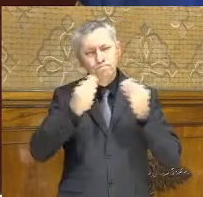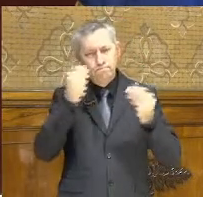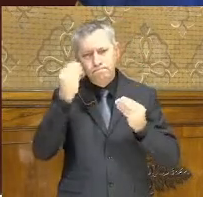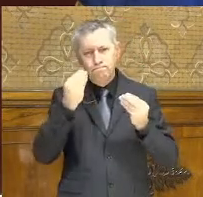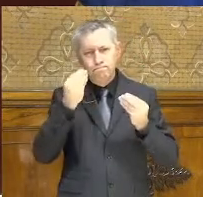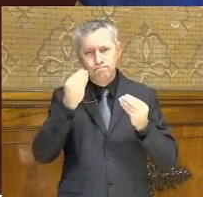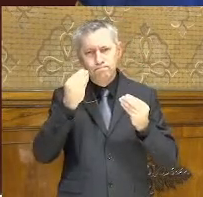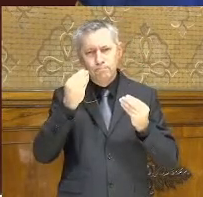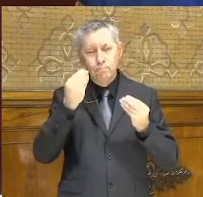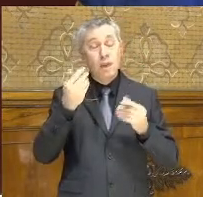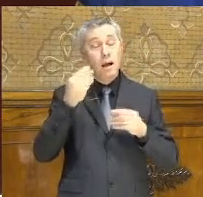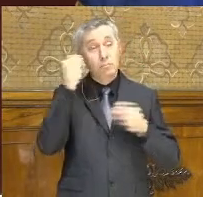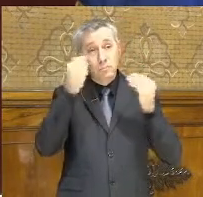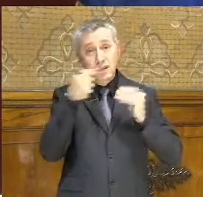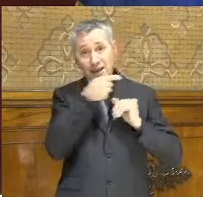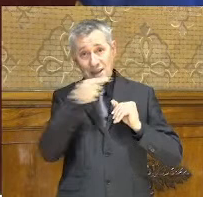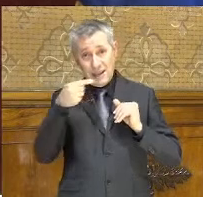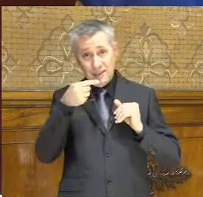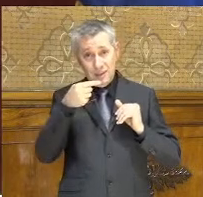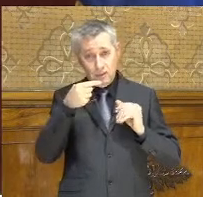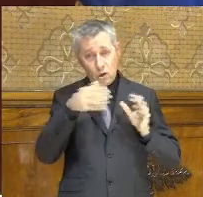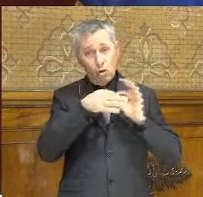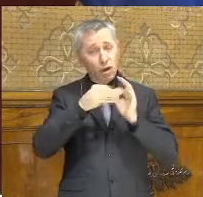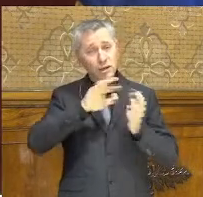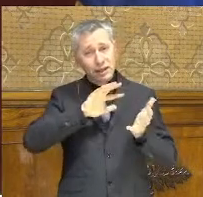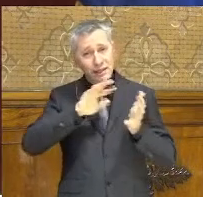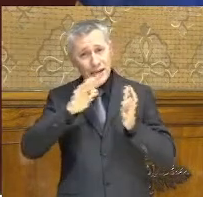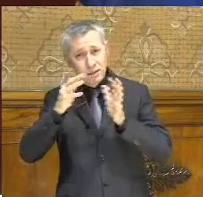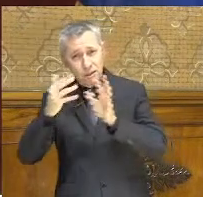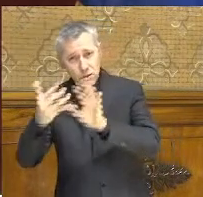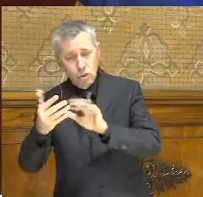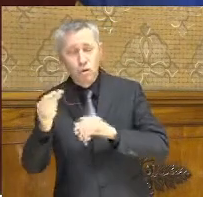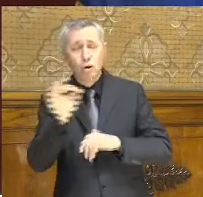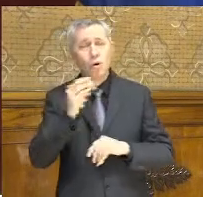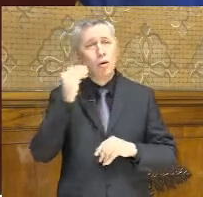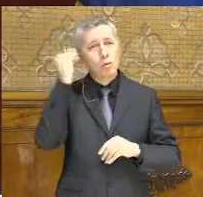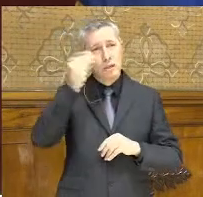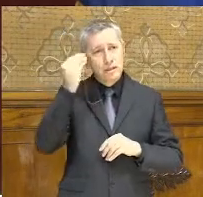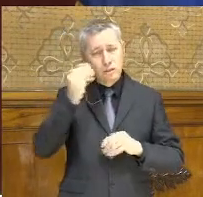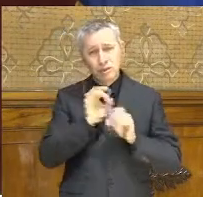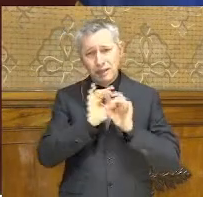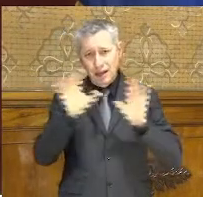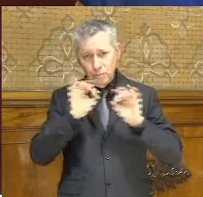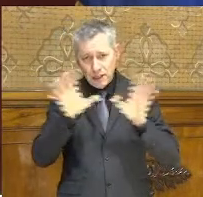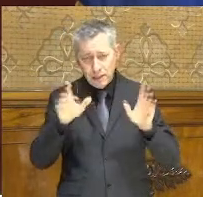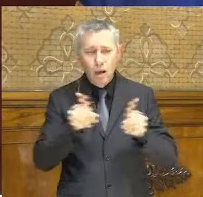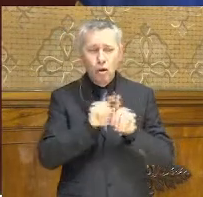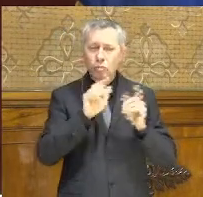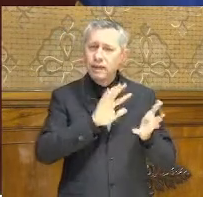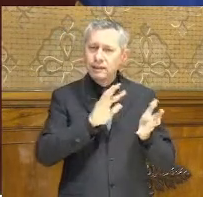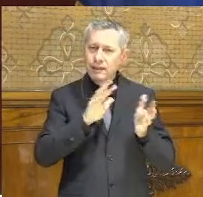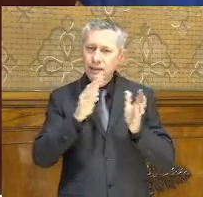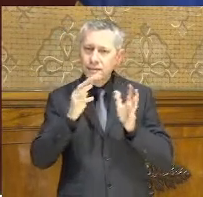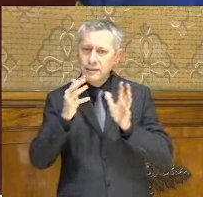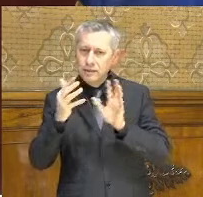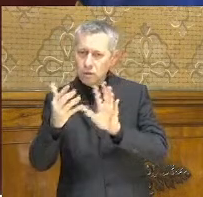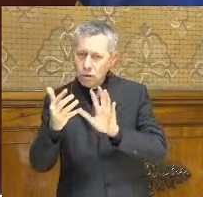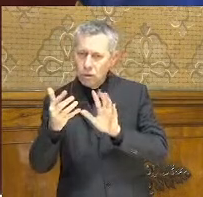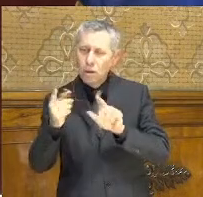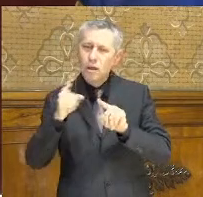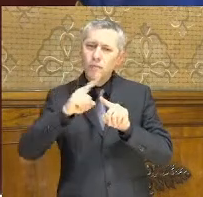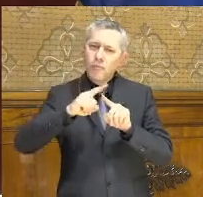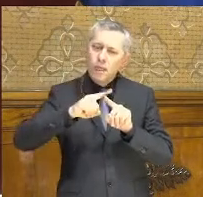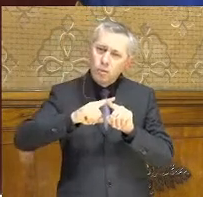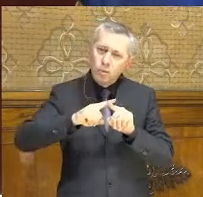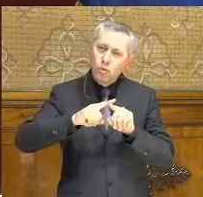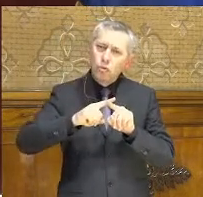with transition, more to do with the idea of freedom as an important transitional form, and less to do with the